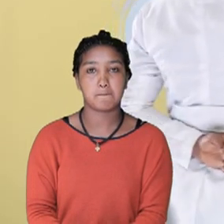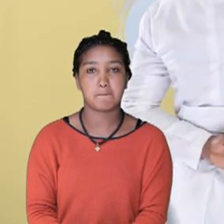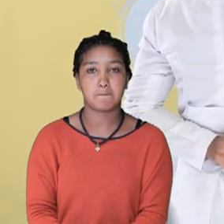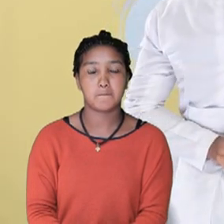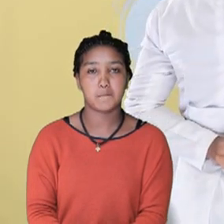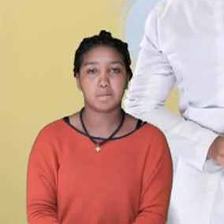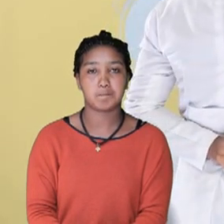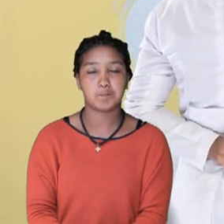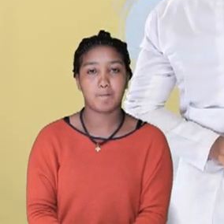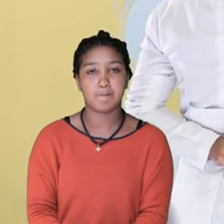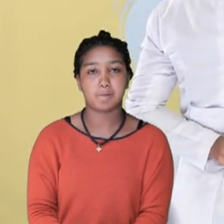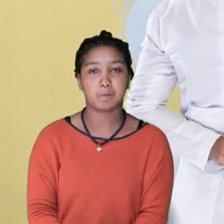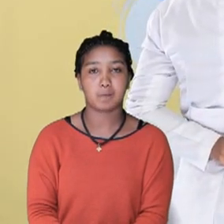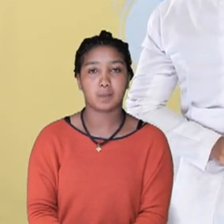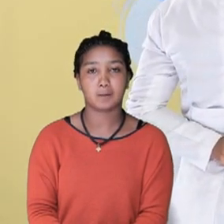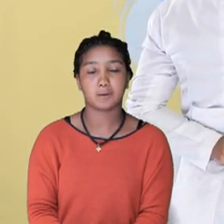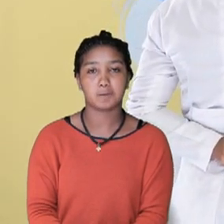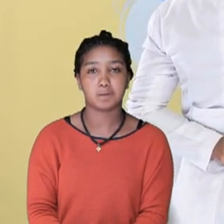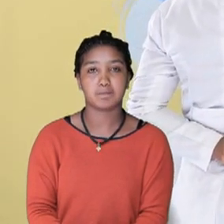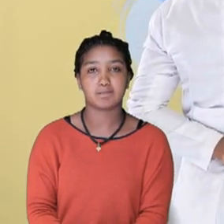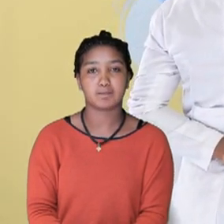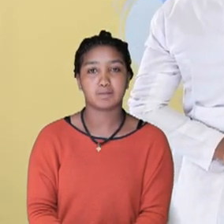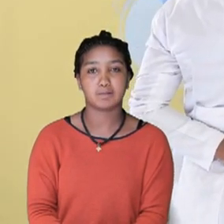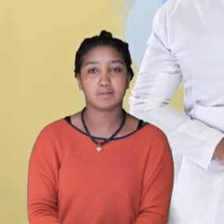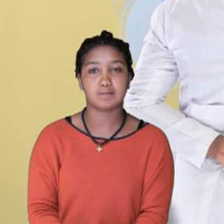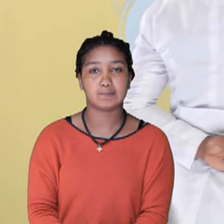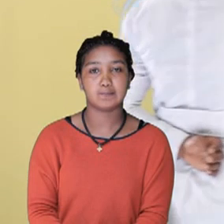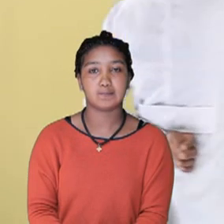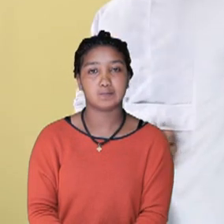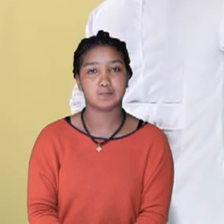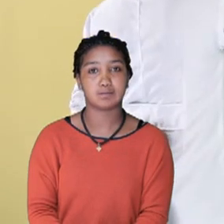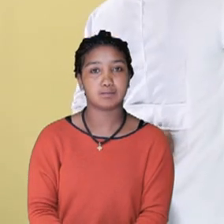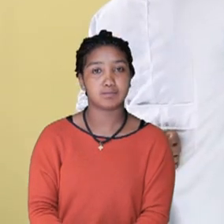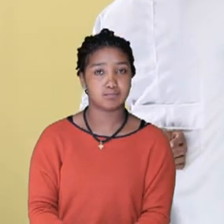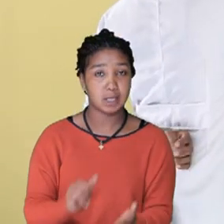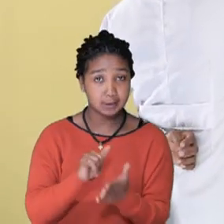in three forms. That is